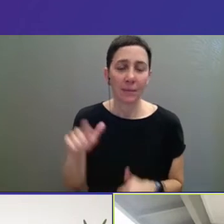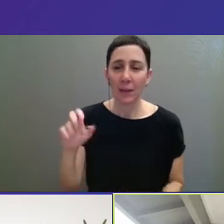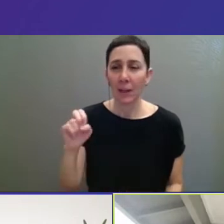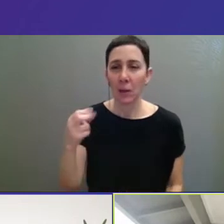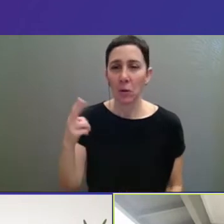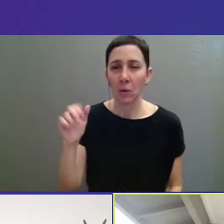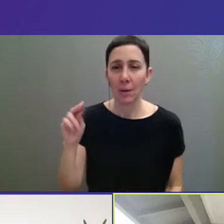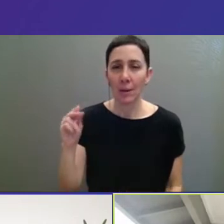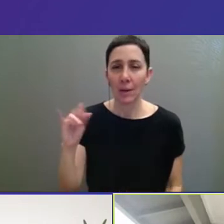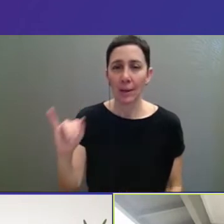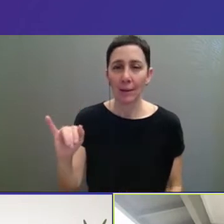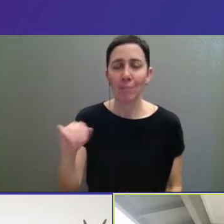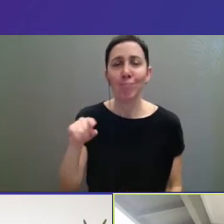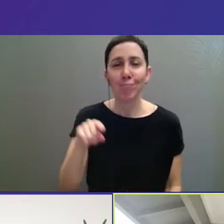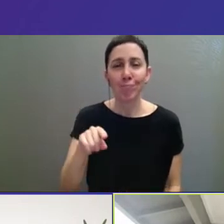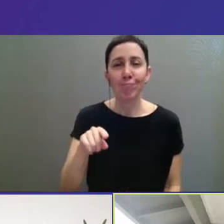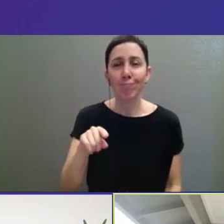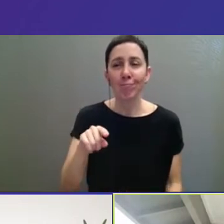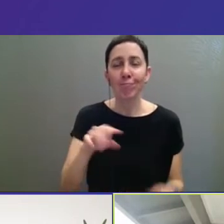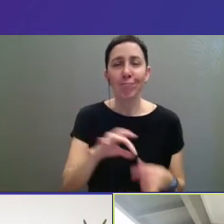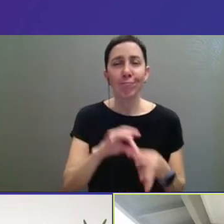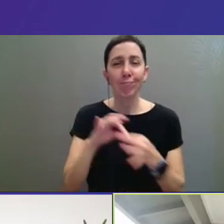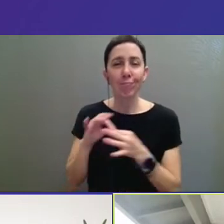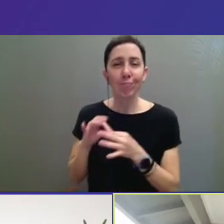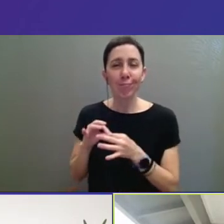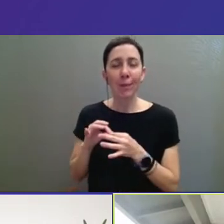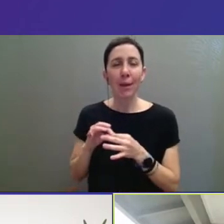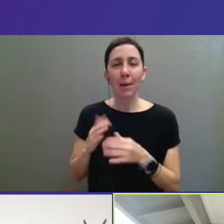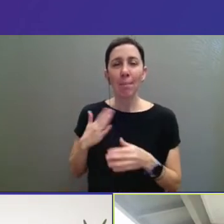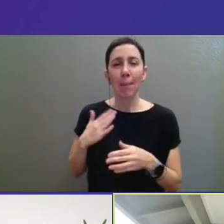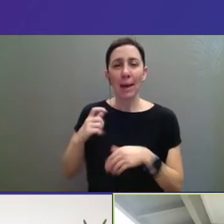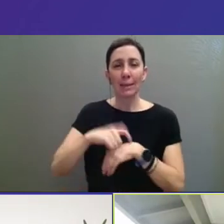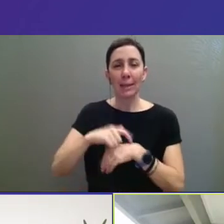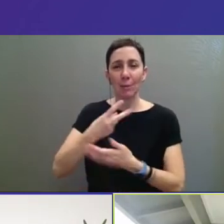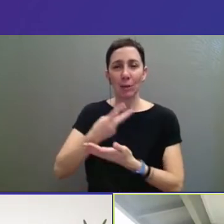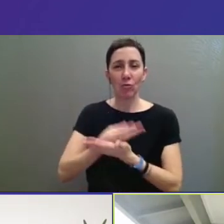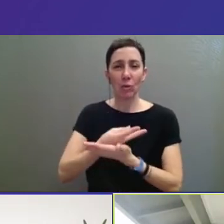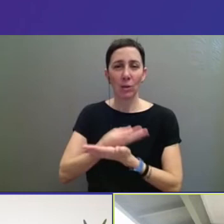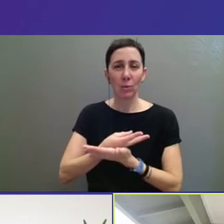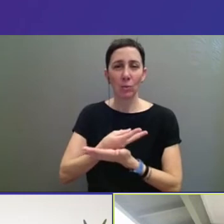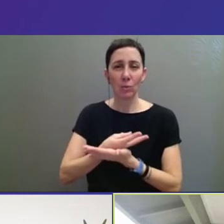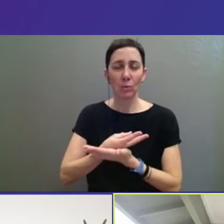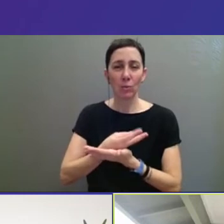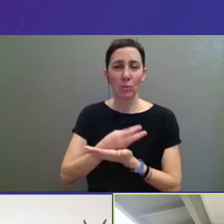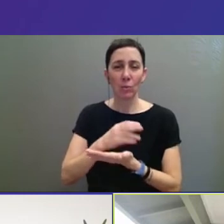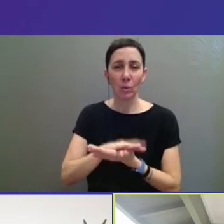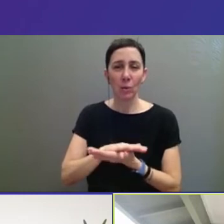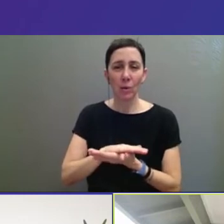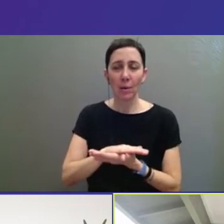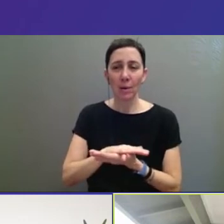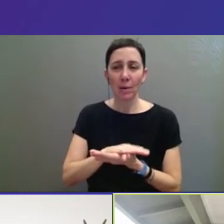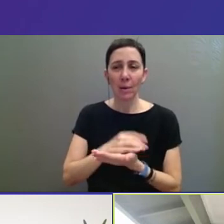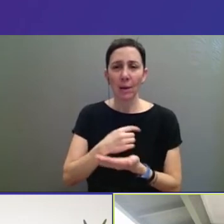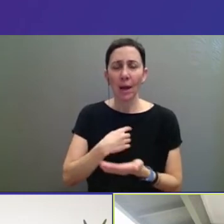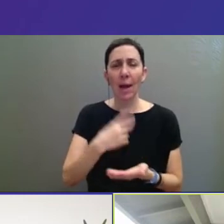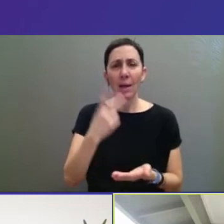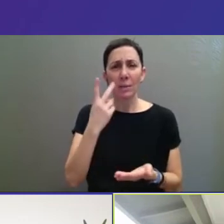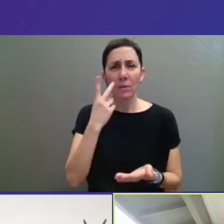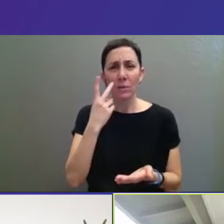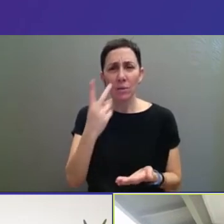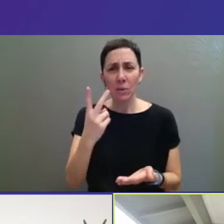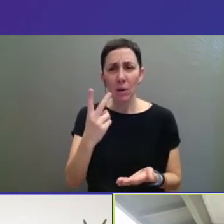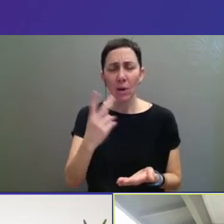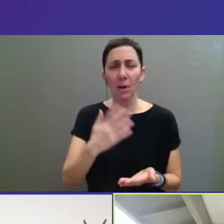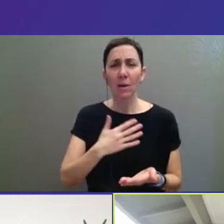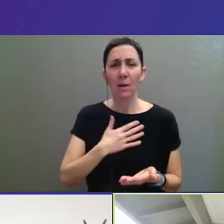This really takes me back to when I was at grad school, and I had a serious moment of seeing our community,